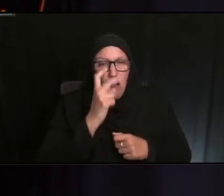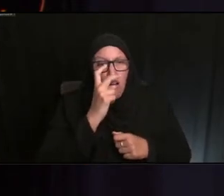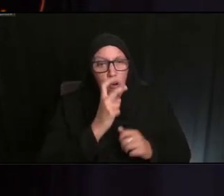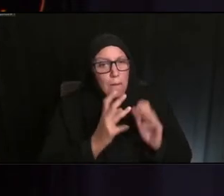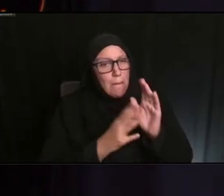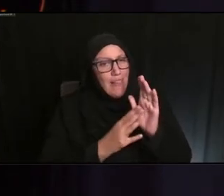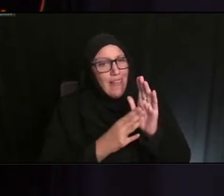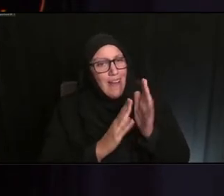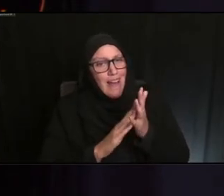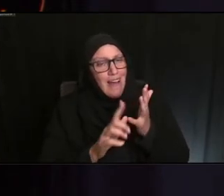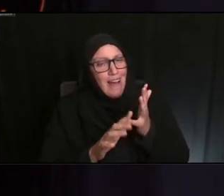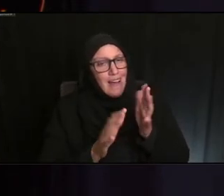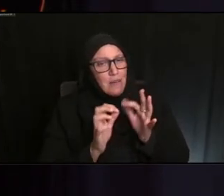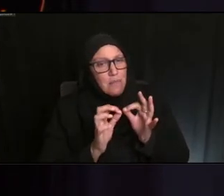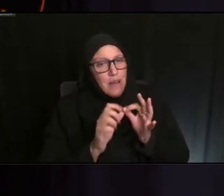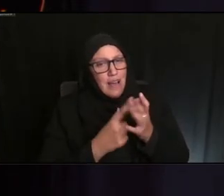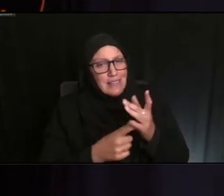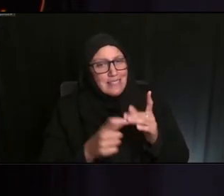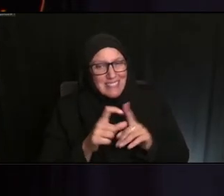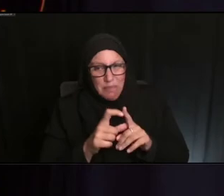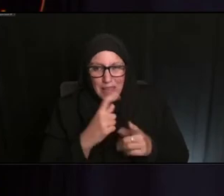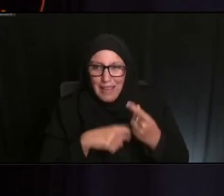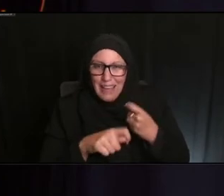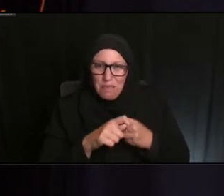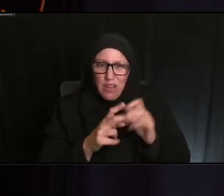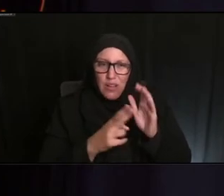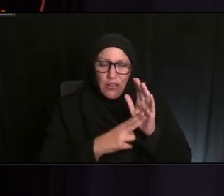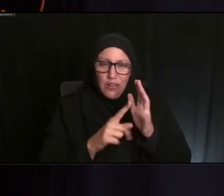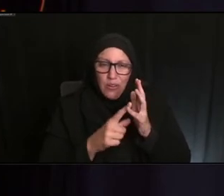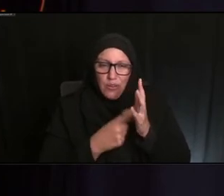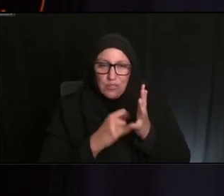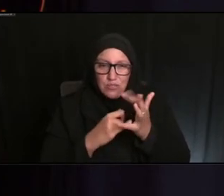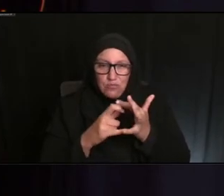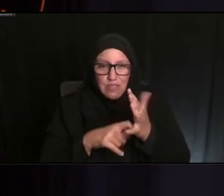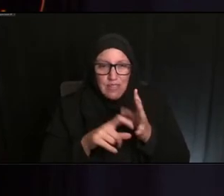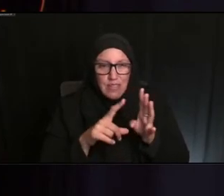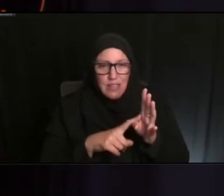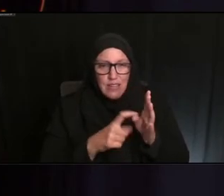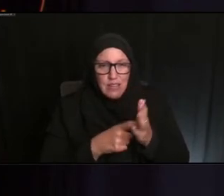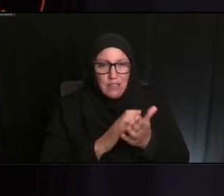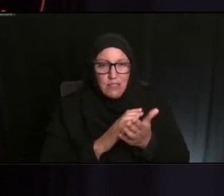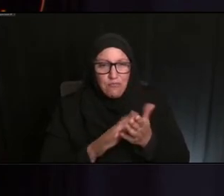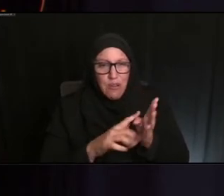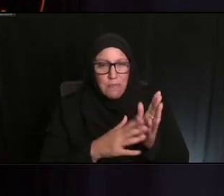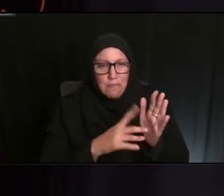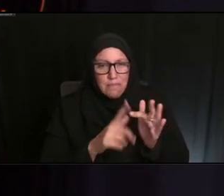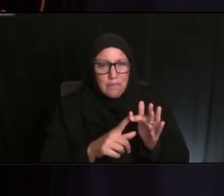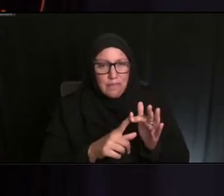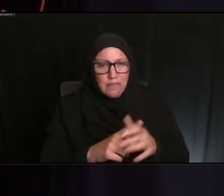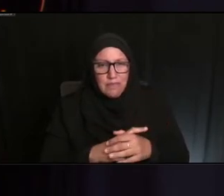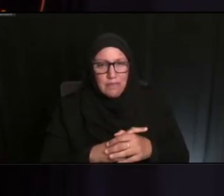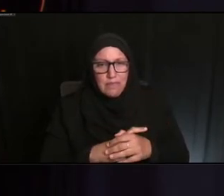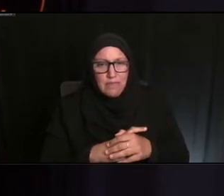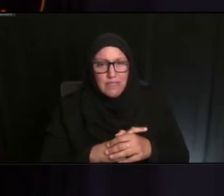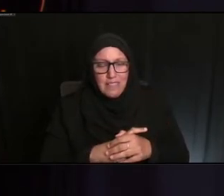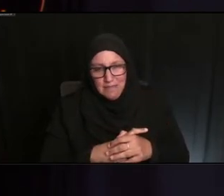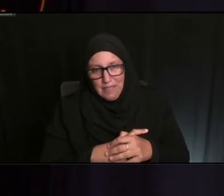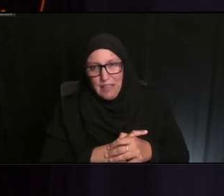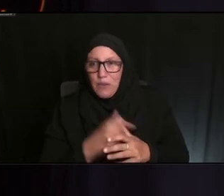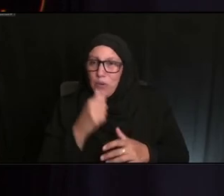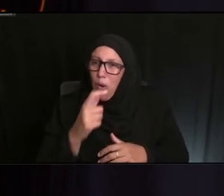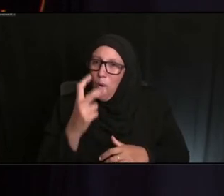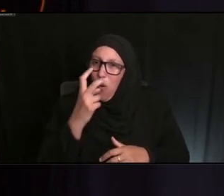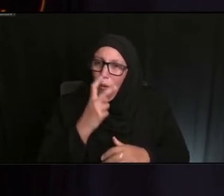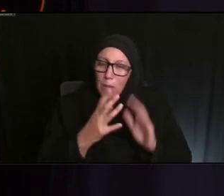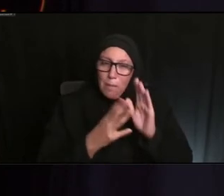Hubbard went to the cupboard to fetch her poor dog a bone. When she got there, the cupboard was